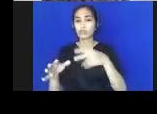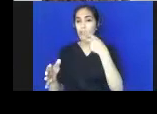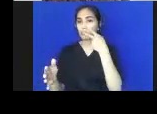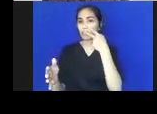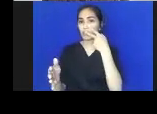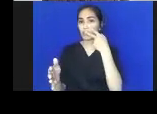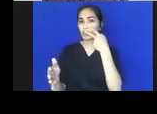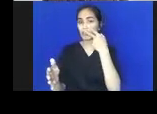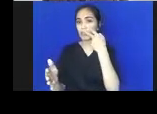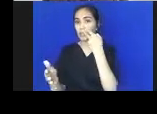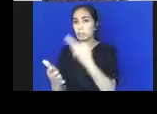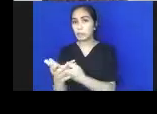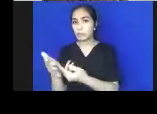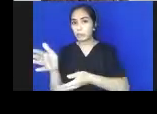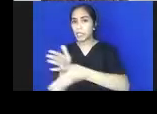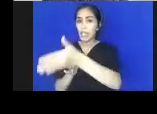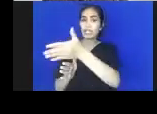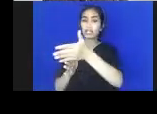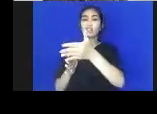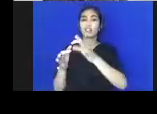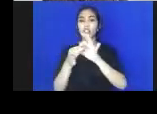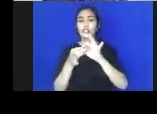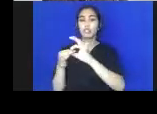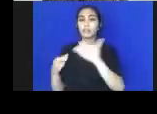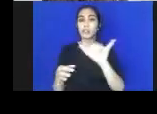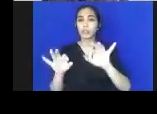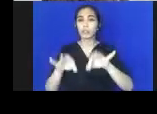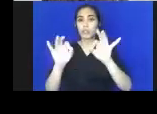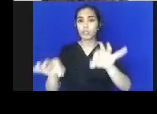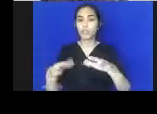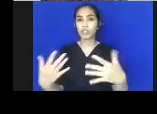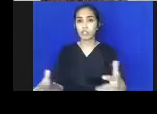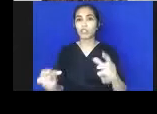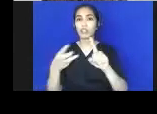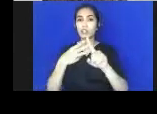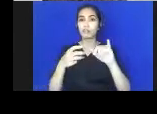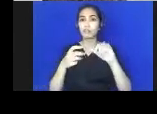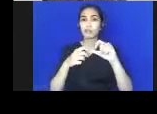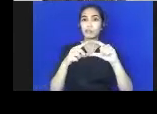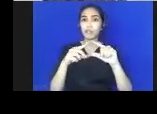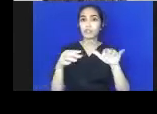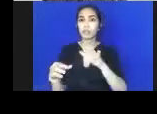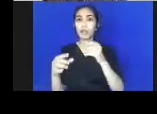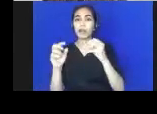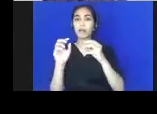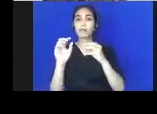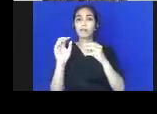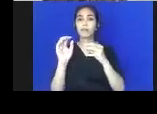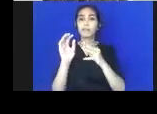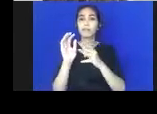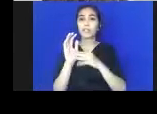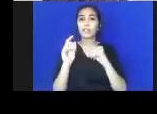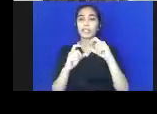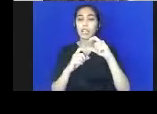BISA and Mitra Youth, we work very closely with our CBO partners like Save the Children, Nutrition International, and with